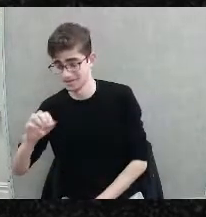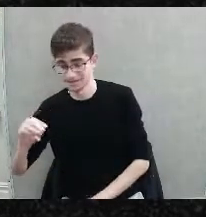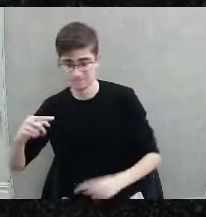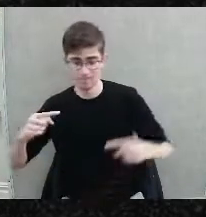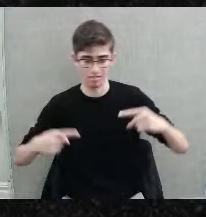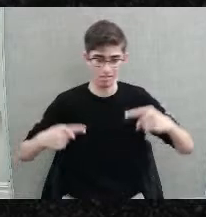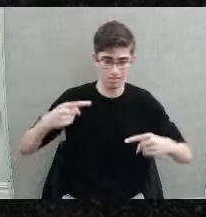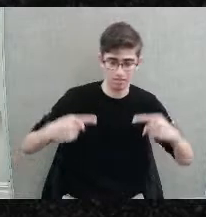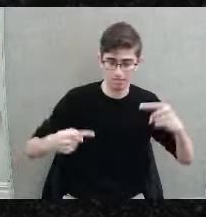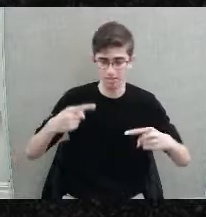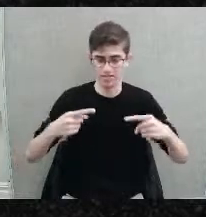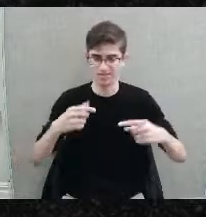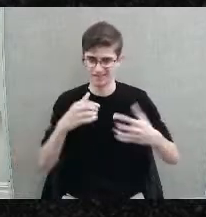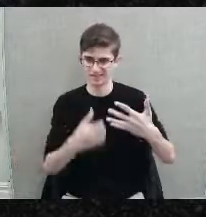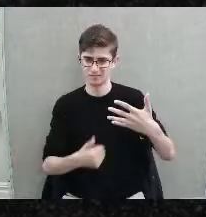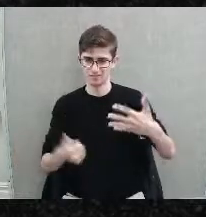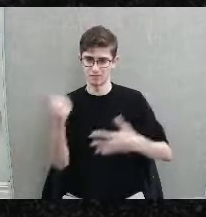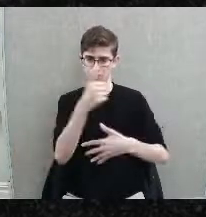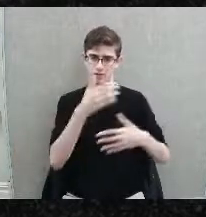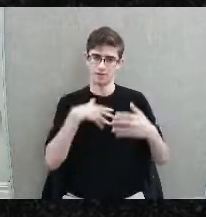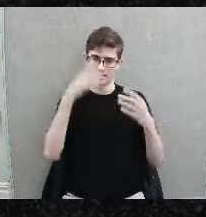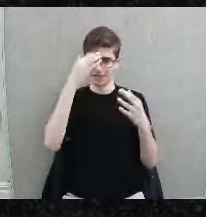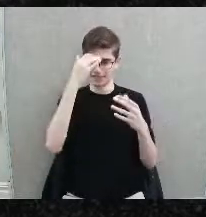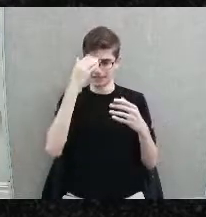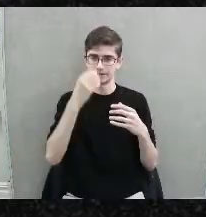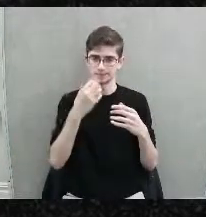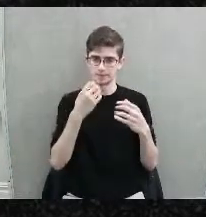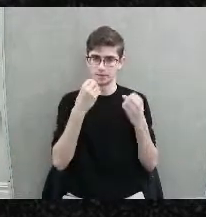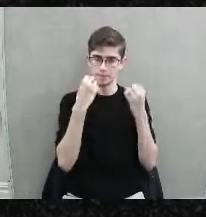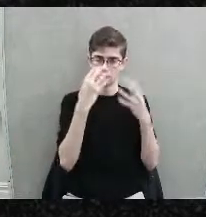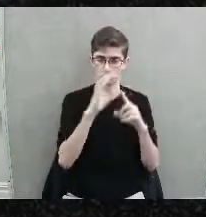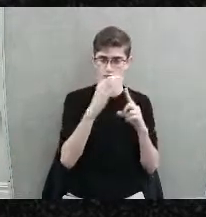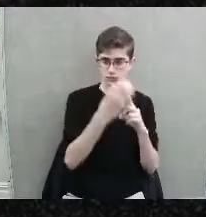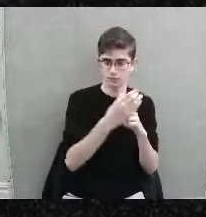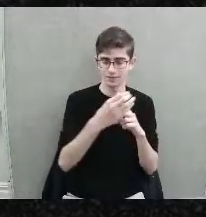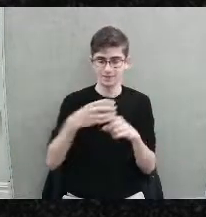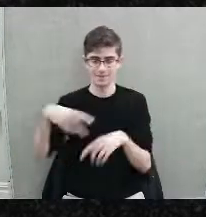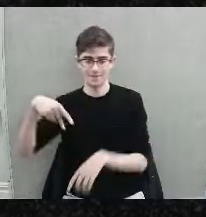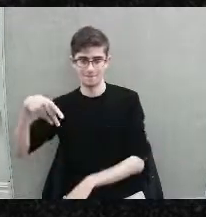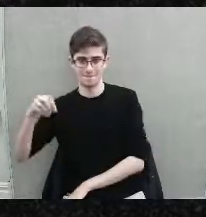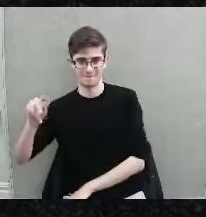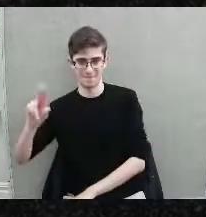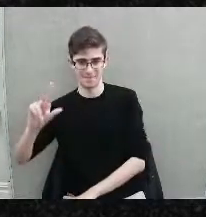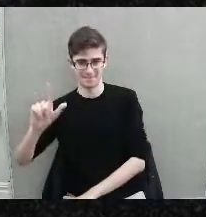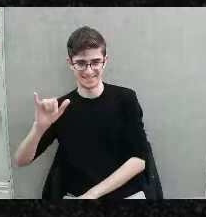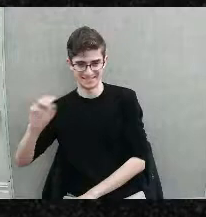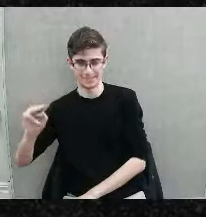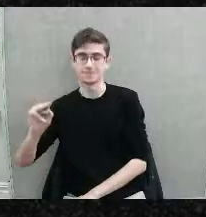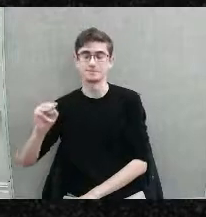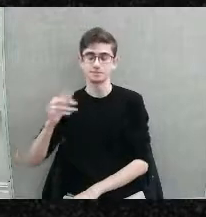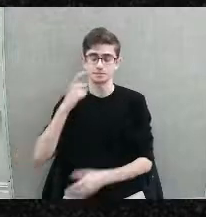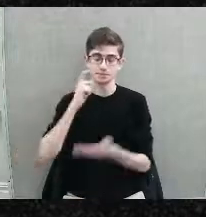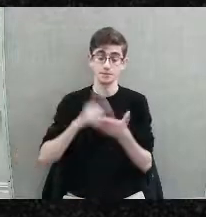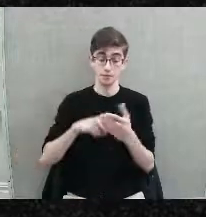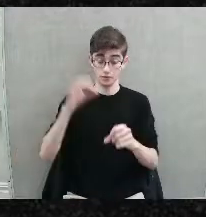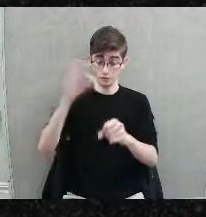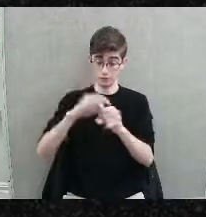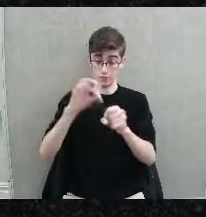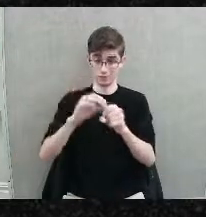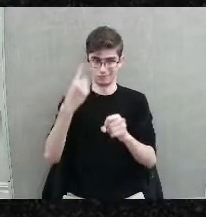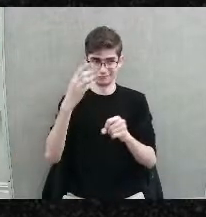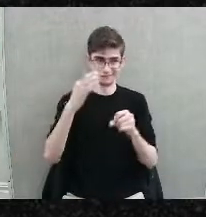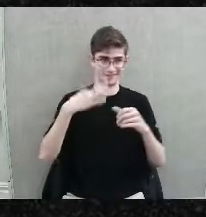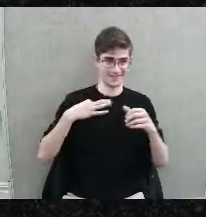the forefront of a lot of the overtly political voting situations that we're dealing